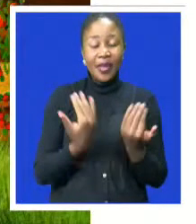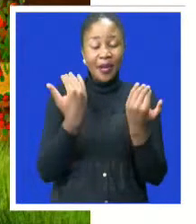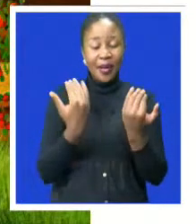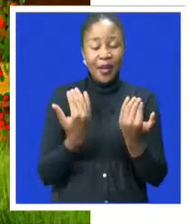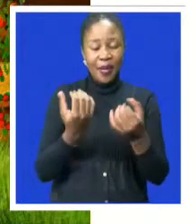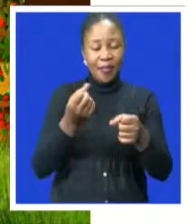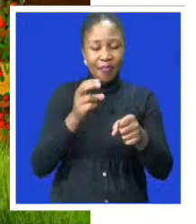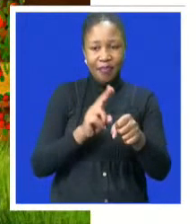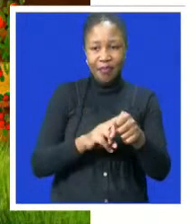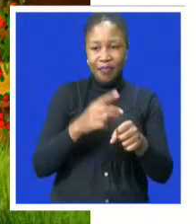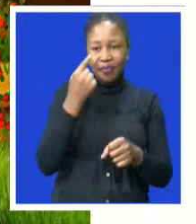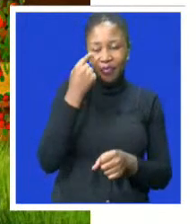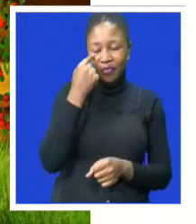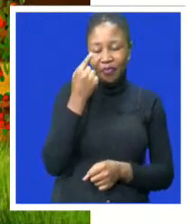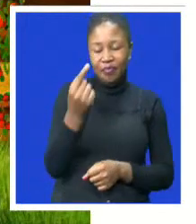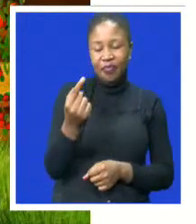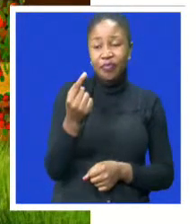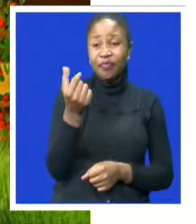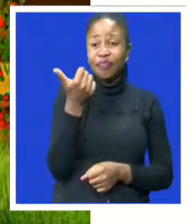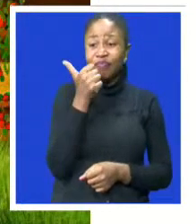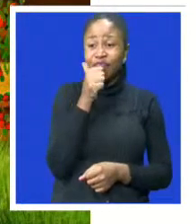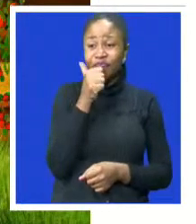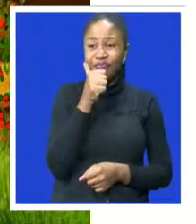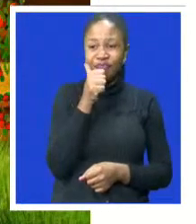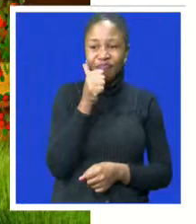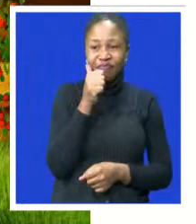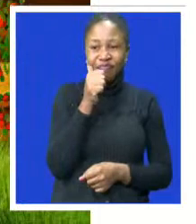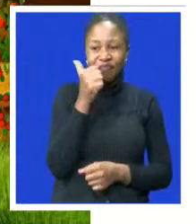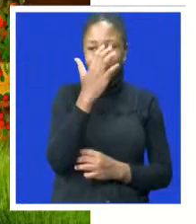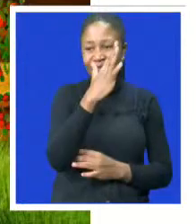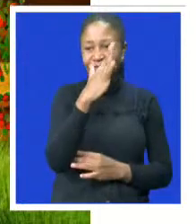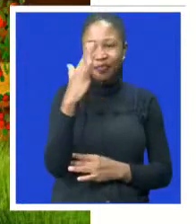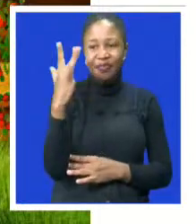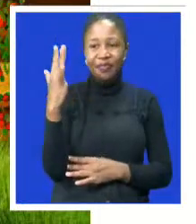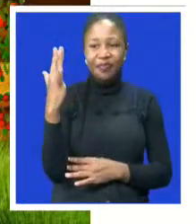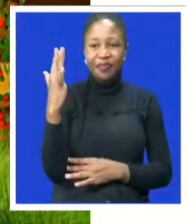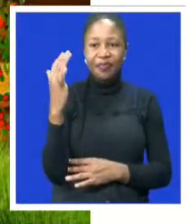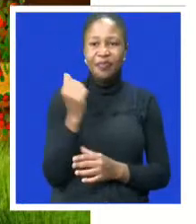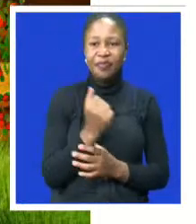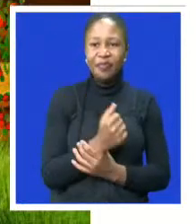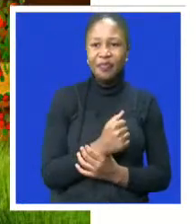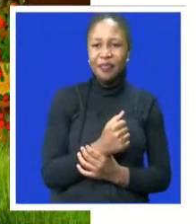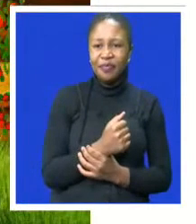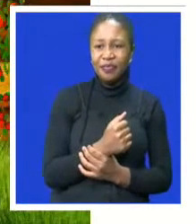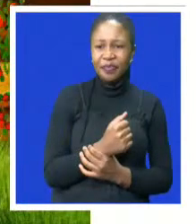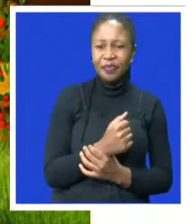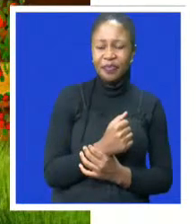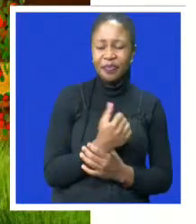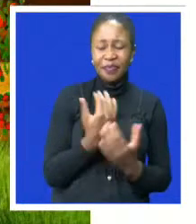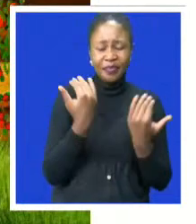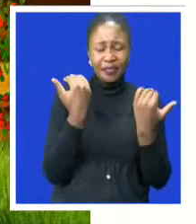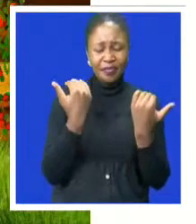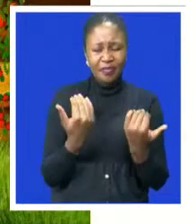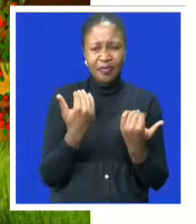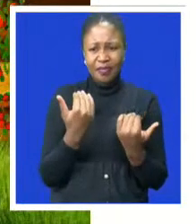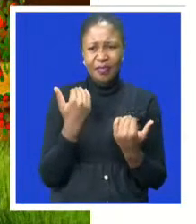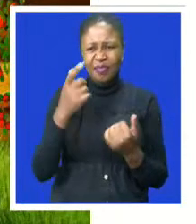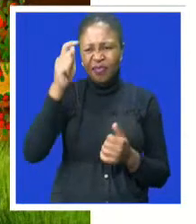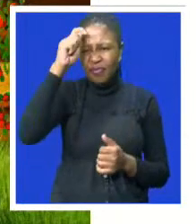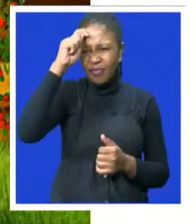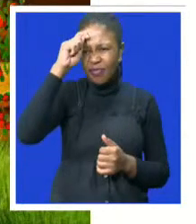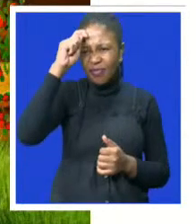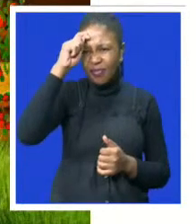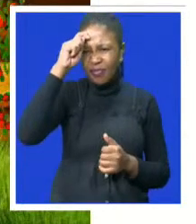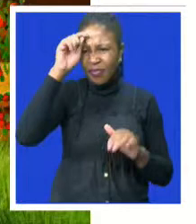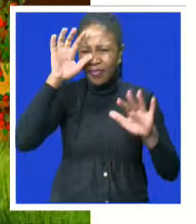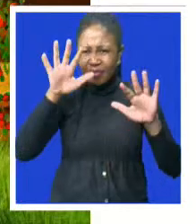tree. Can you think, have you ever thought of how you were going to be able to see all those fruits there